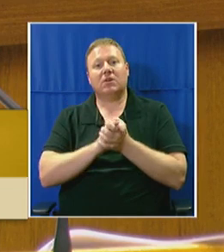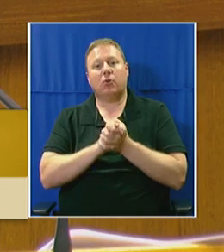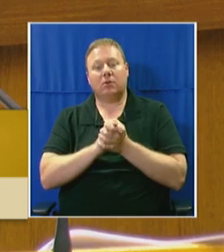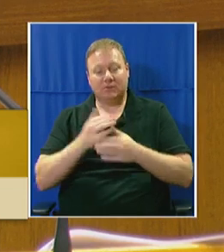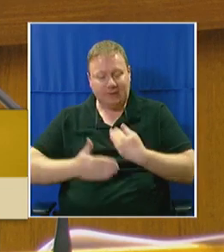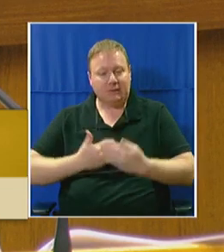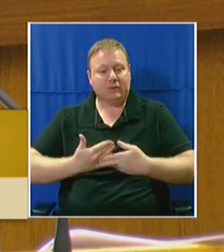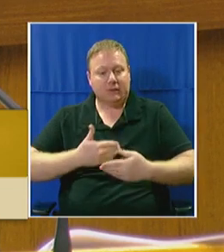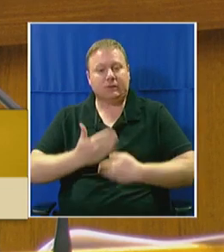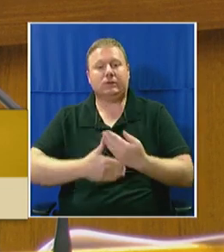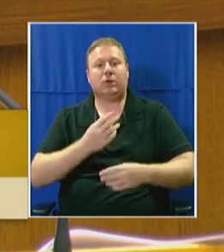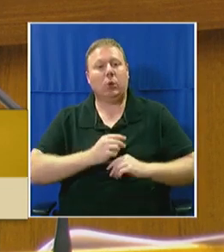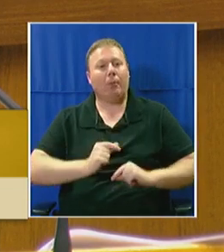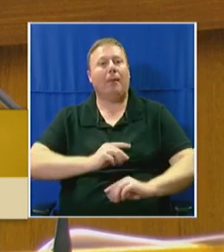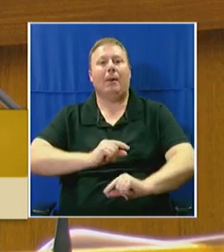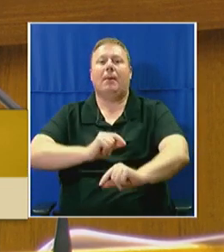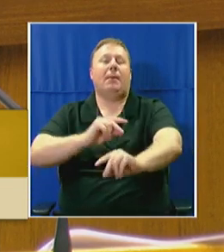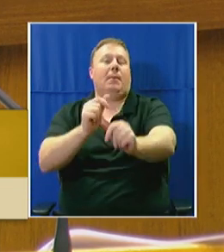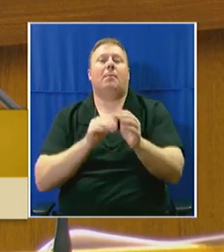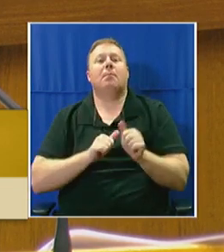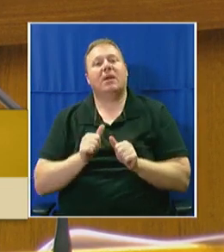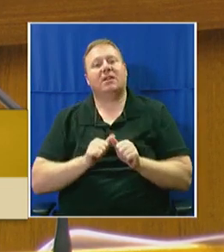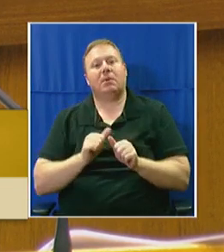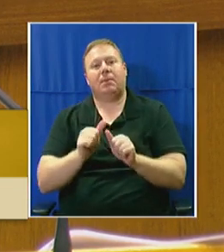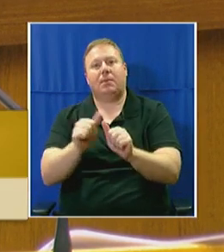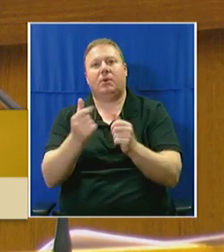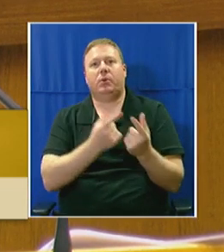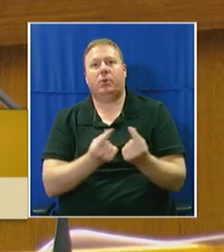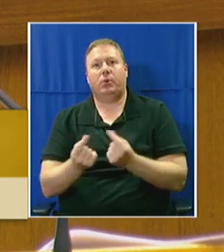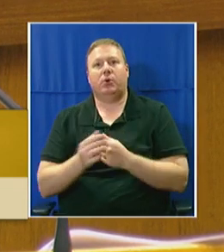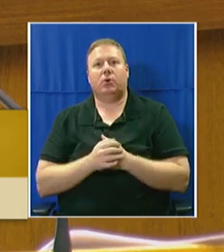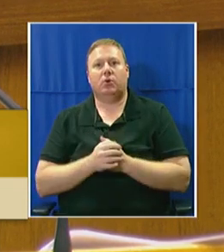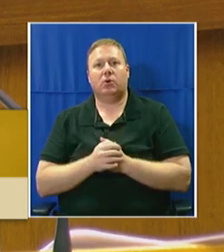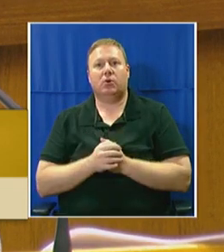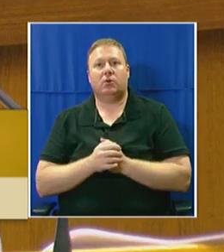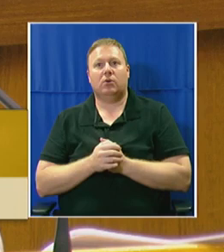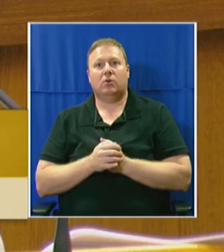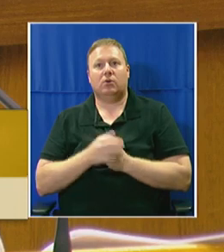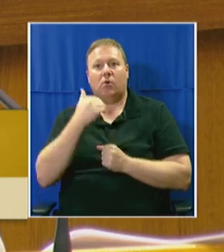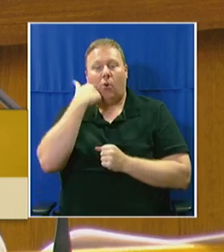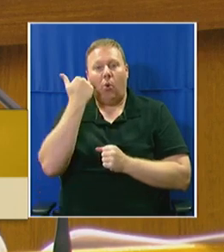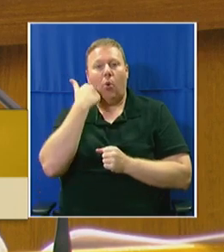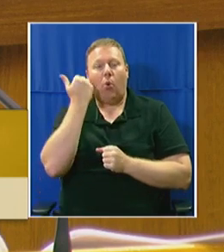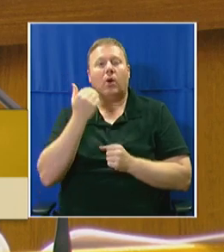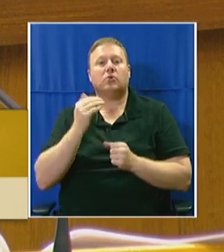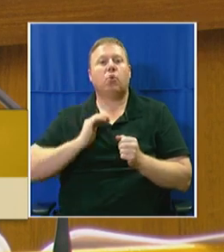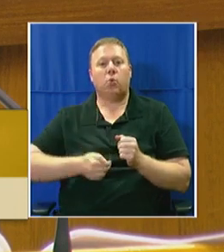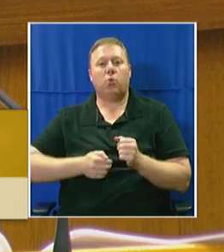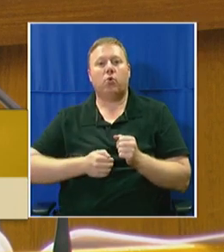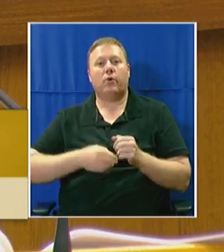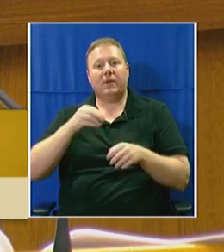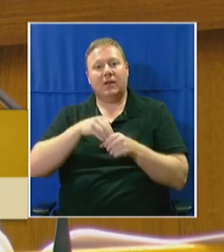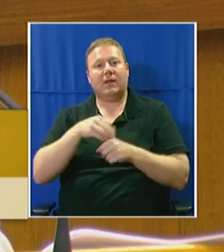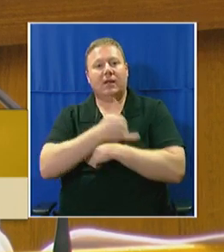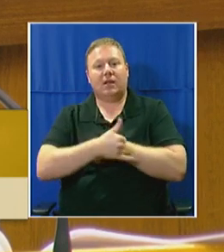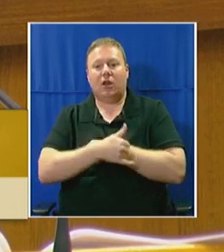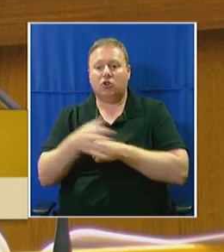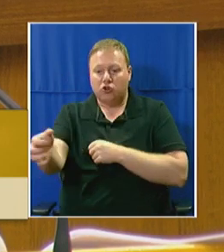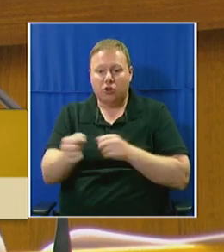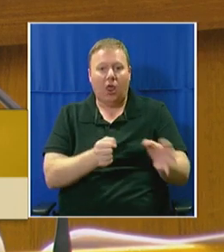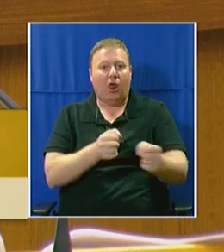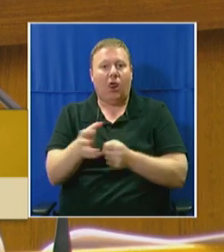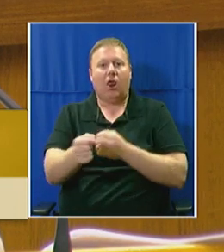Implement at a faster at a faster Pace Resolute to mobilize unite women of our country and South Africans in